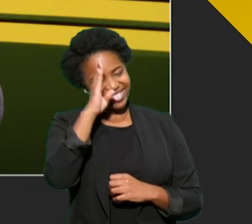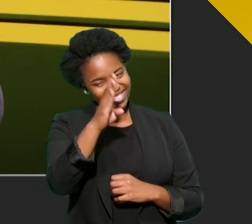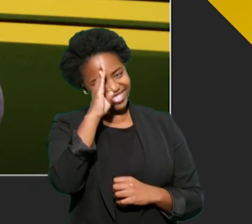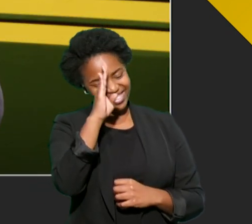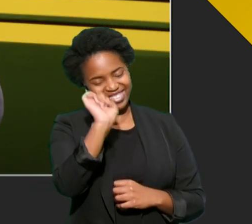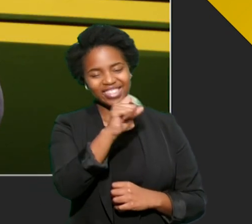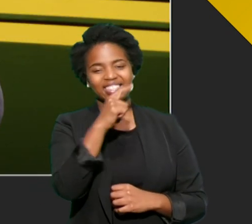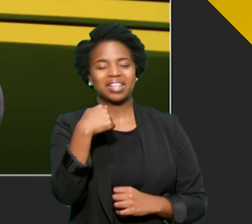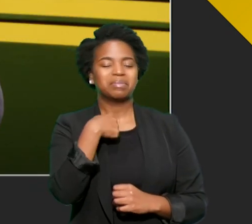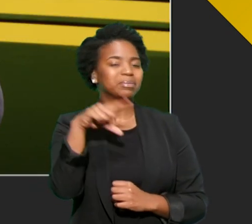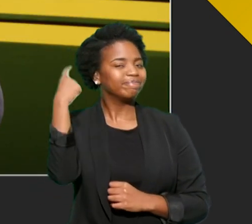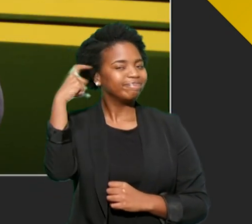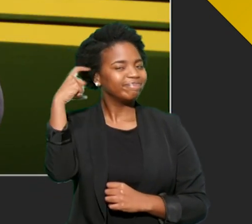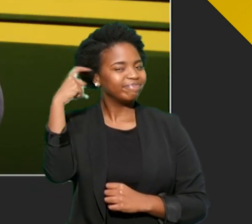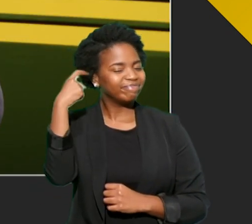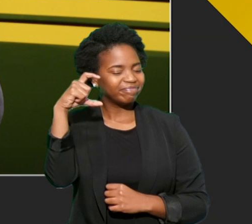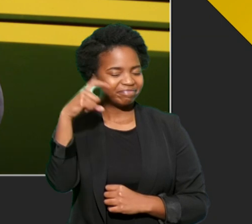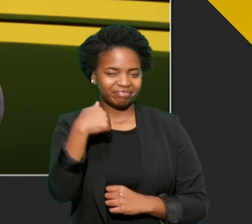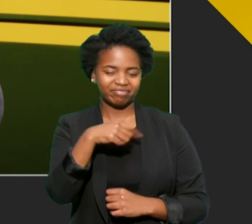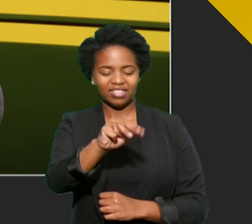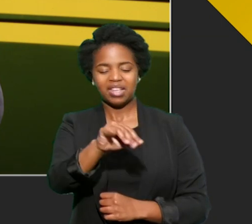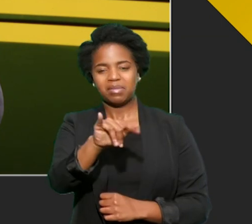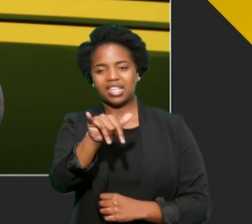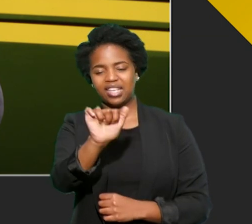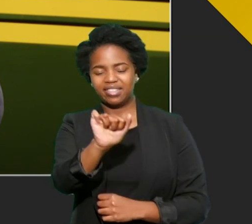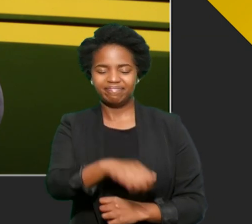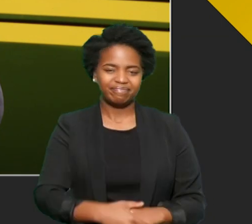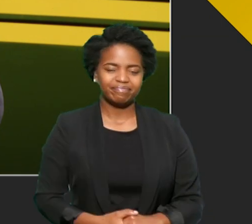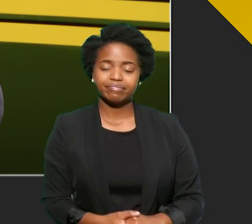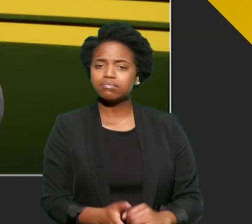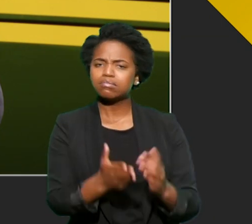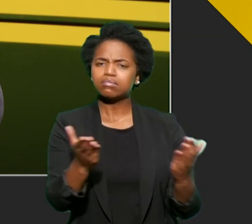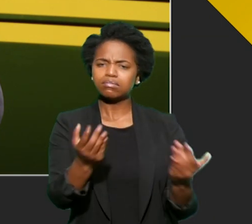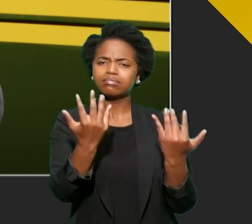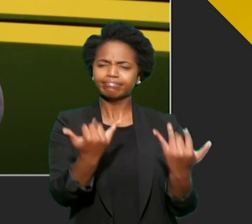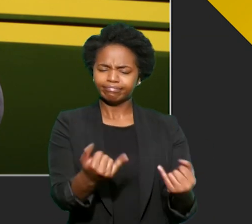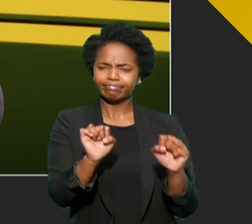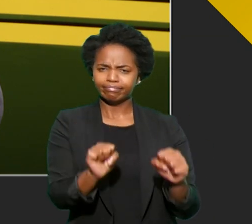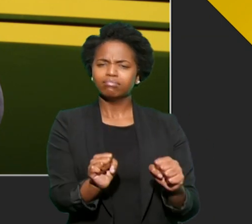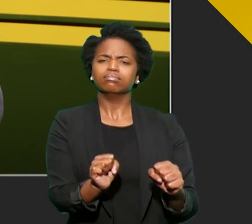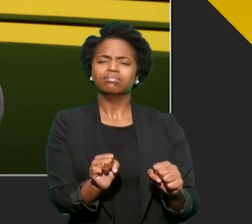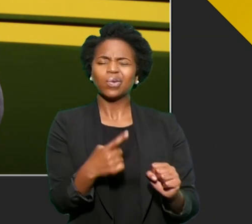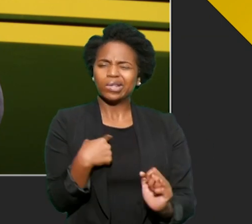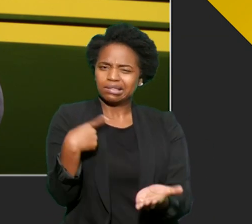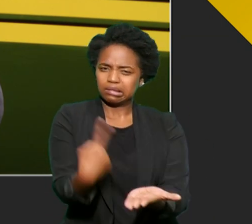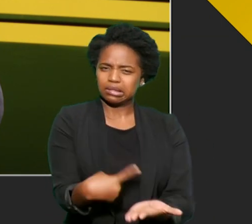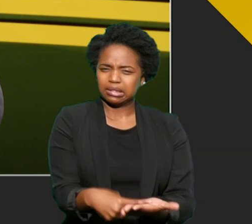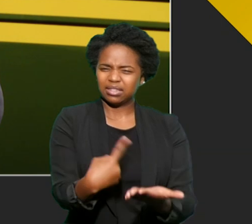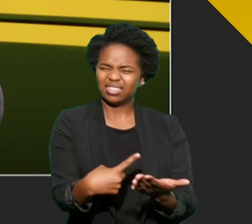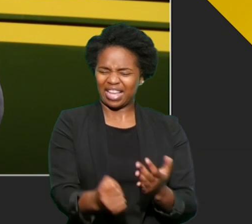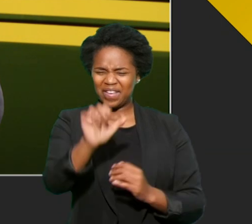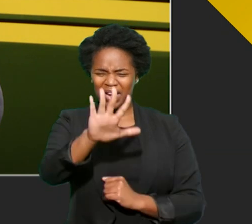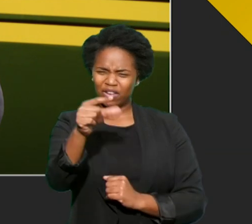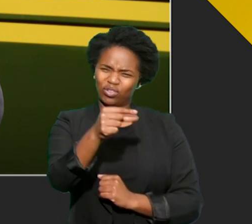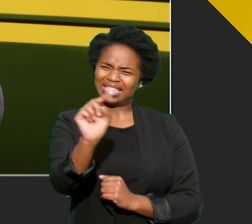ekhaya igama eledwa kami yokucwanini usibe uzizi ke uyazi ke ngangibiza ngoSheriff ngempela ke yikho isizathu namhlanje sesihlala phansi sibuka ngempela ukuthi what